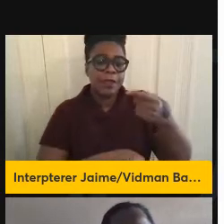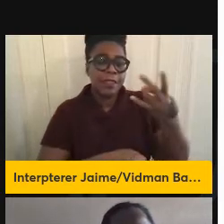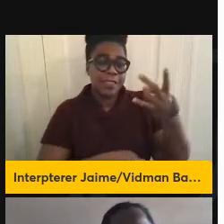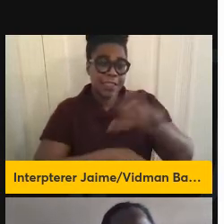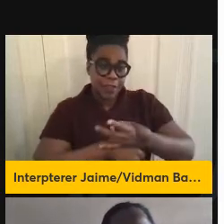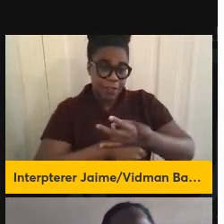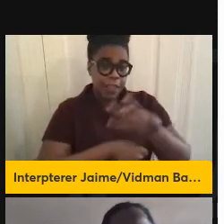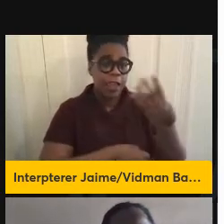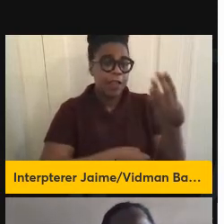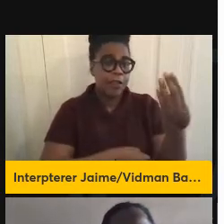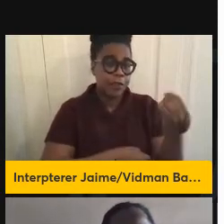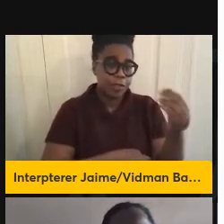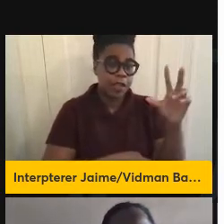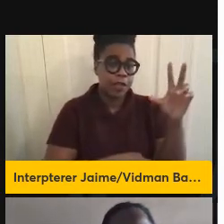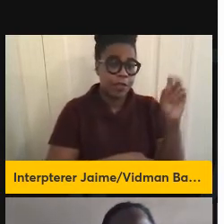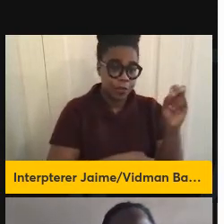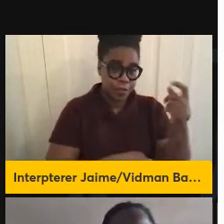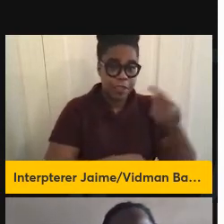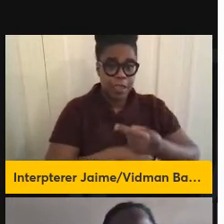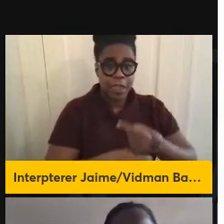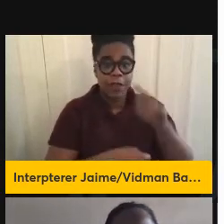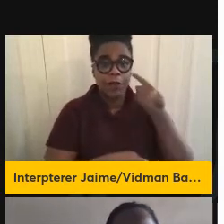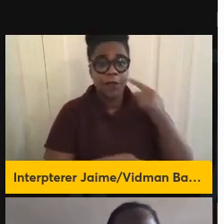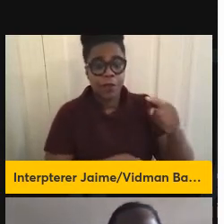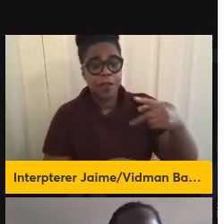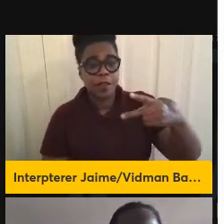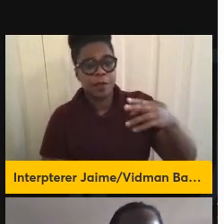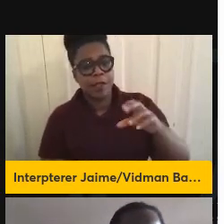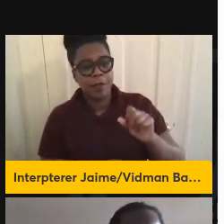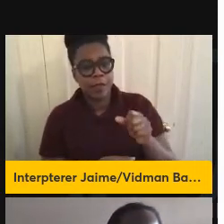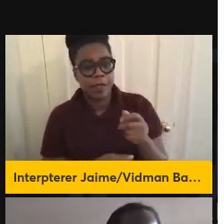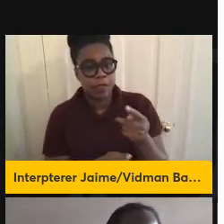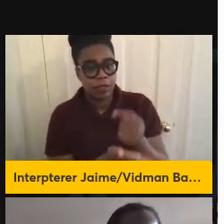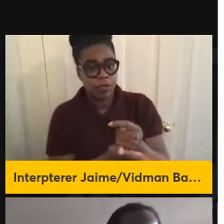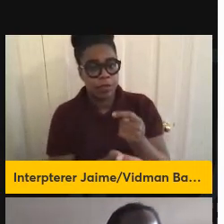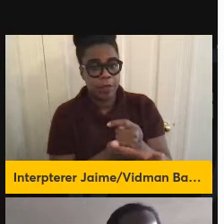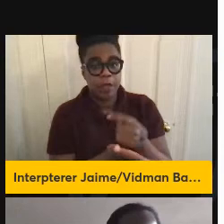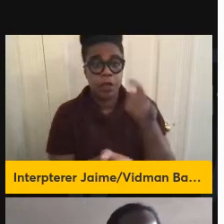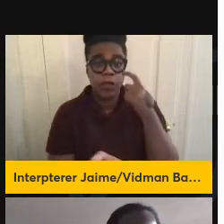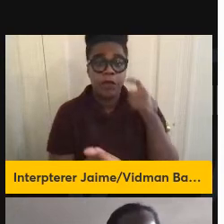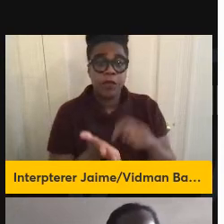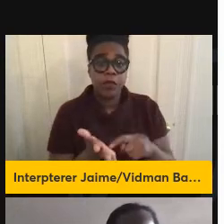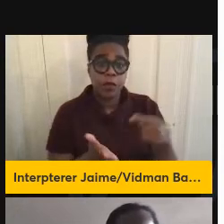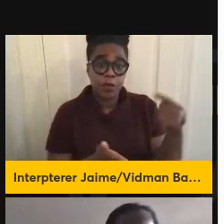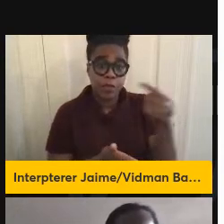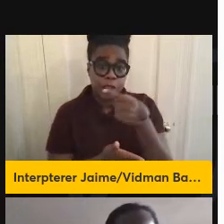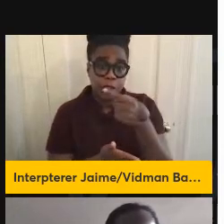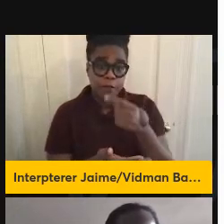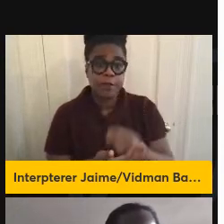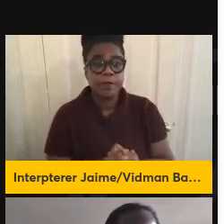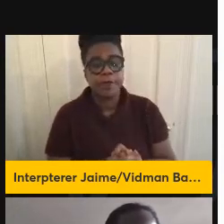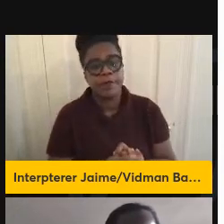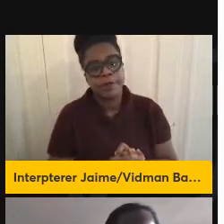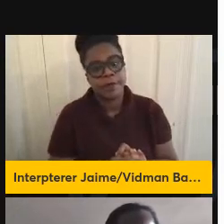post TNF-alpha or PBS treatment. And what you can see here is that